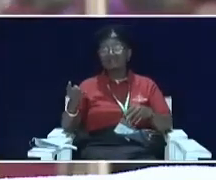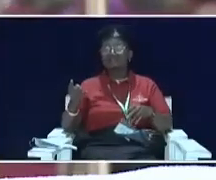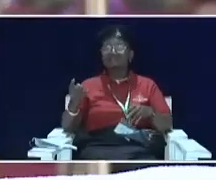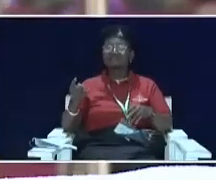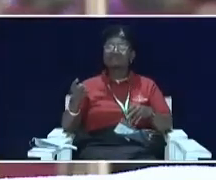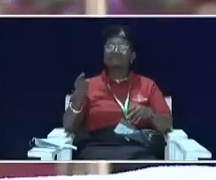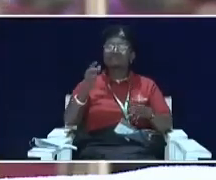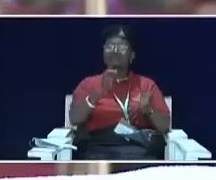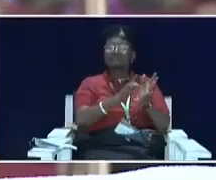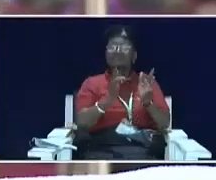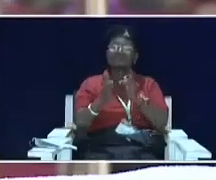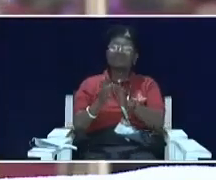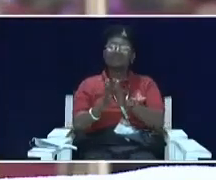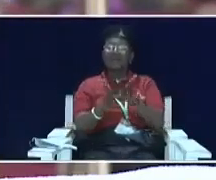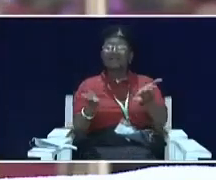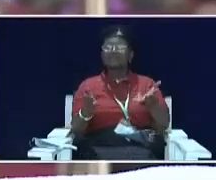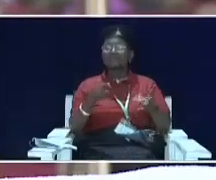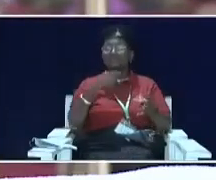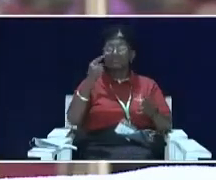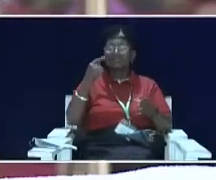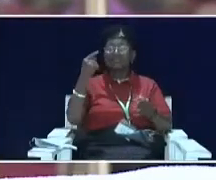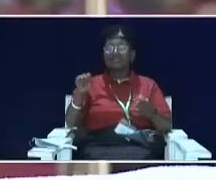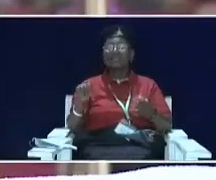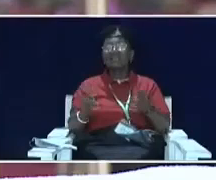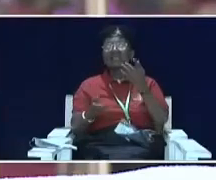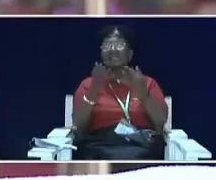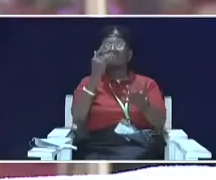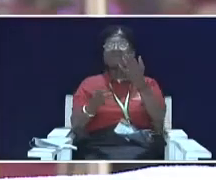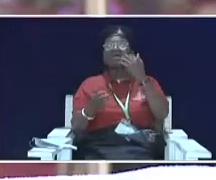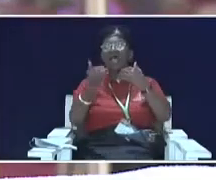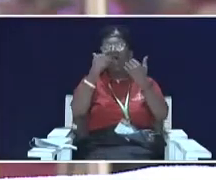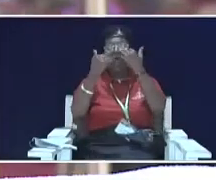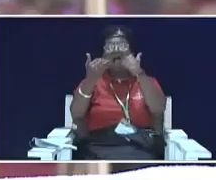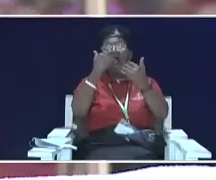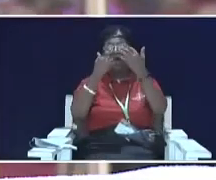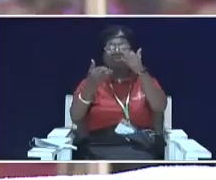the Bible says the fire consumed the